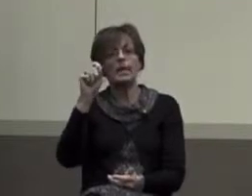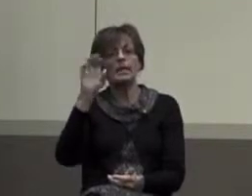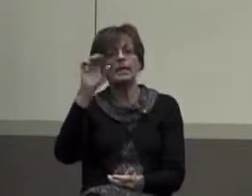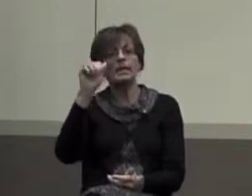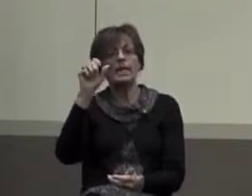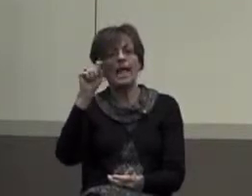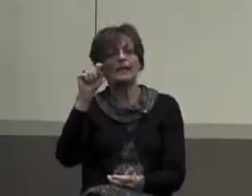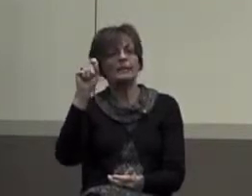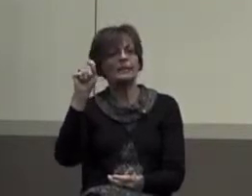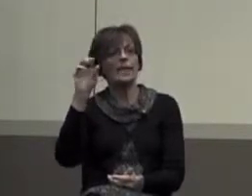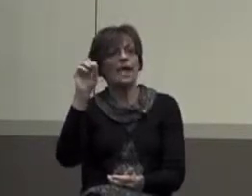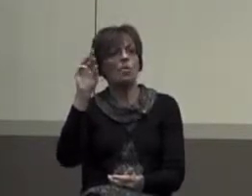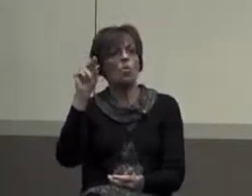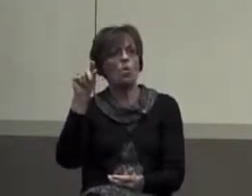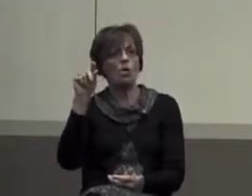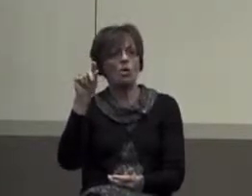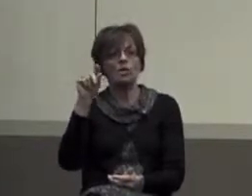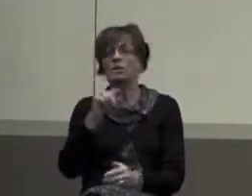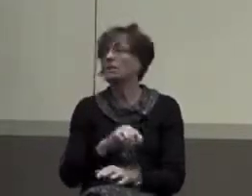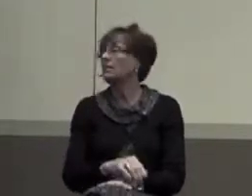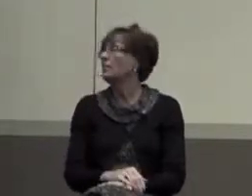www.cast.org.